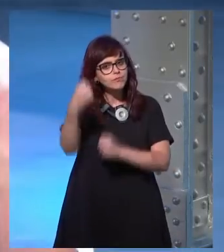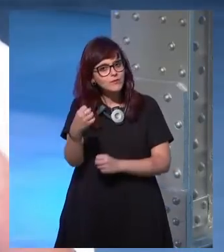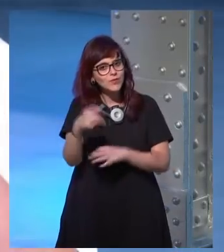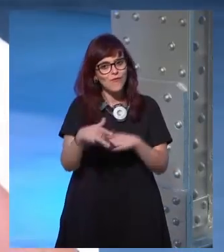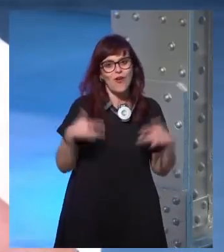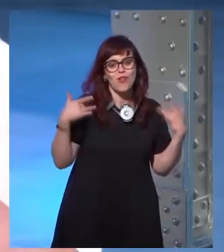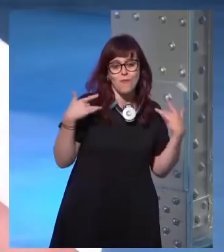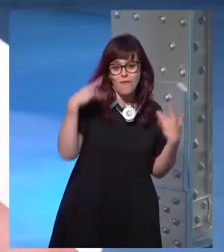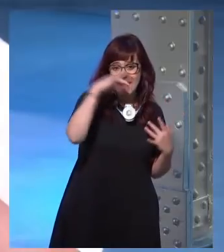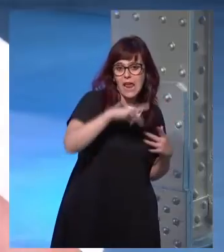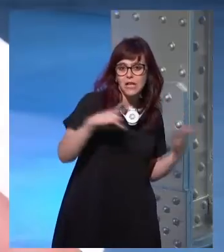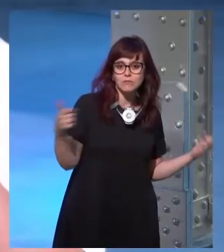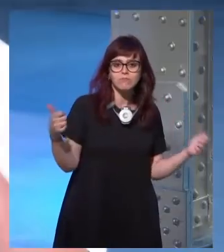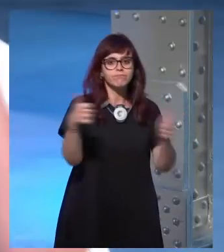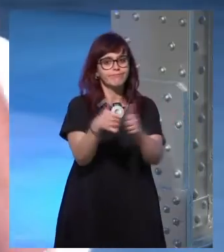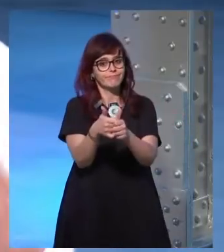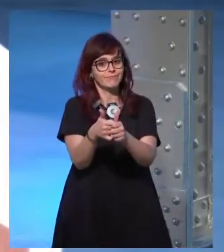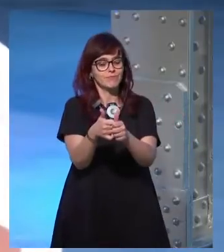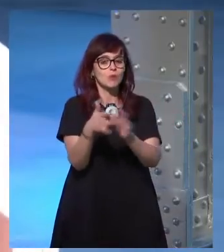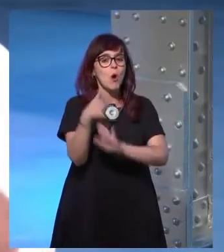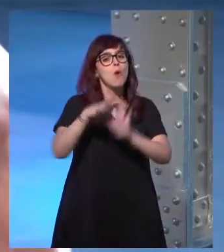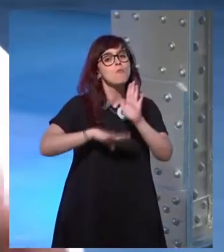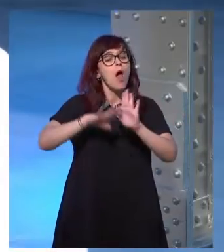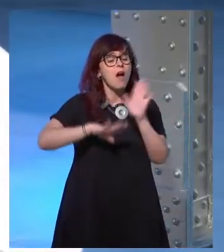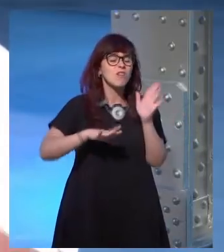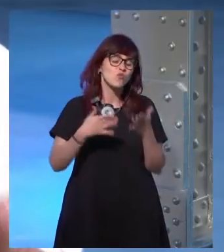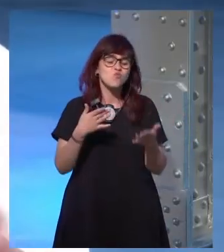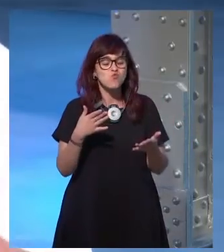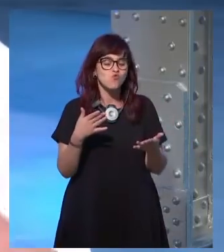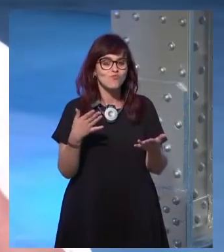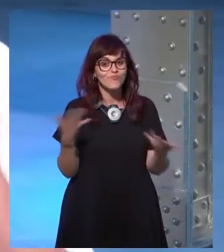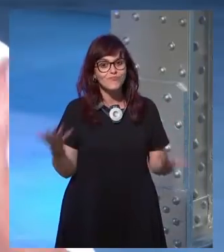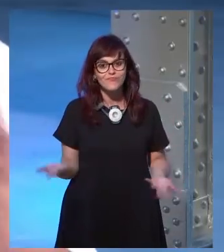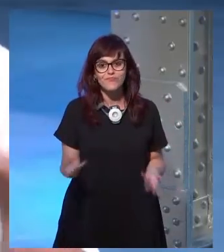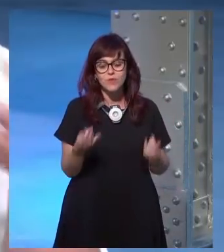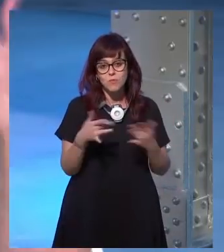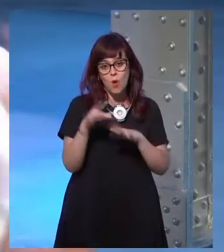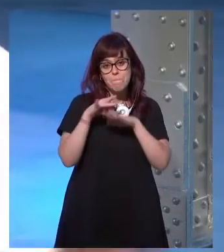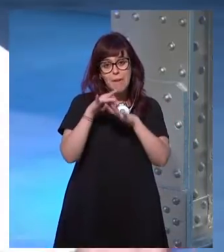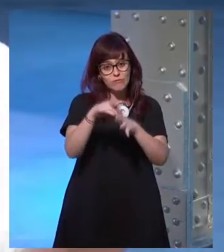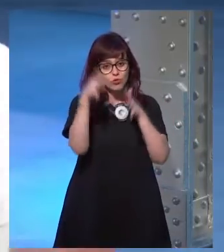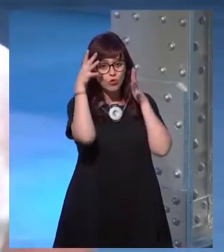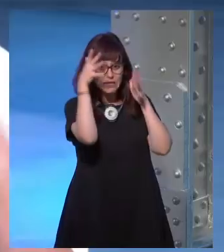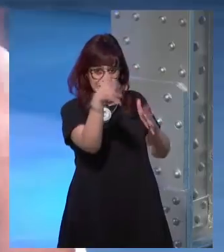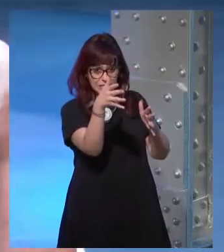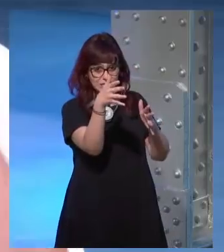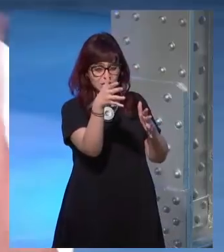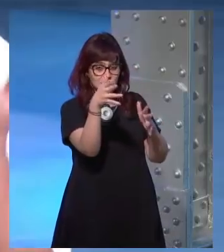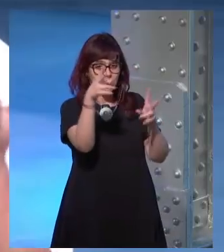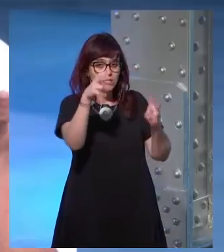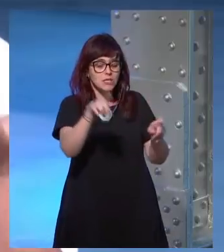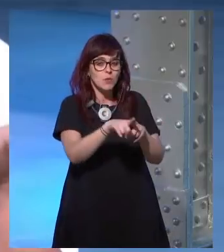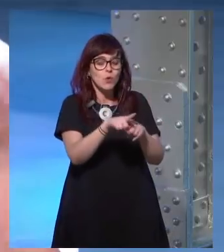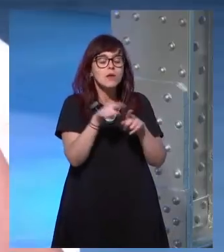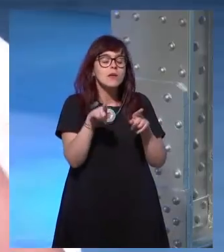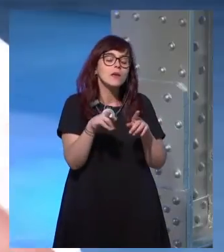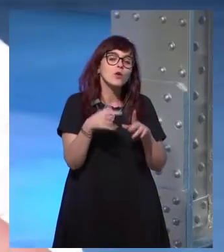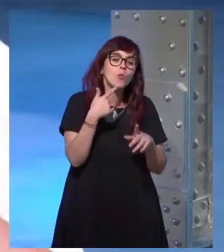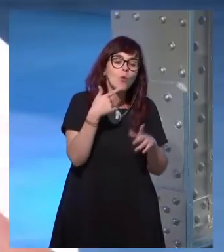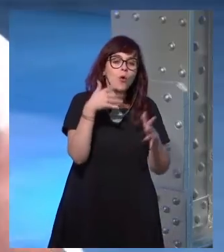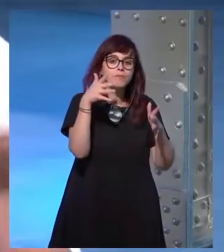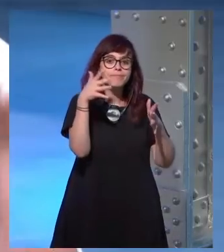things, or on how to write a query letter, or how what conventions are great, just all that for like a